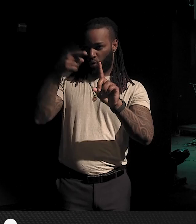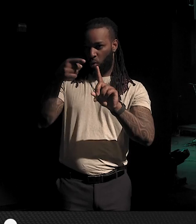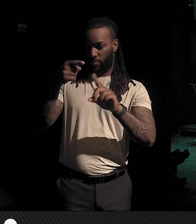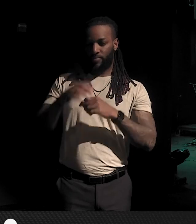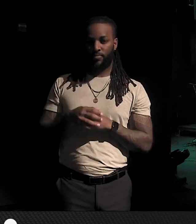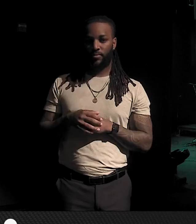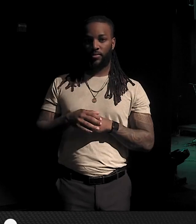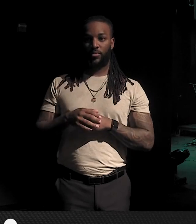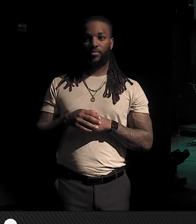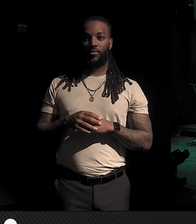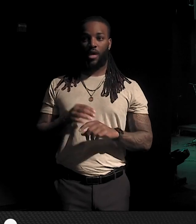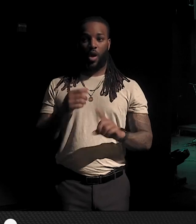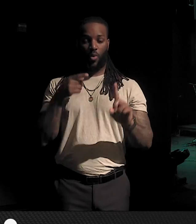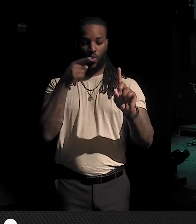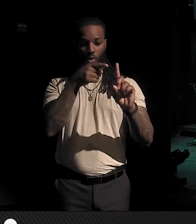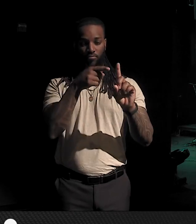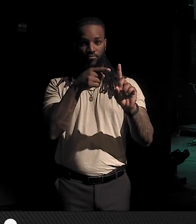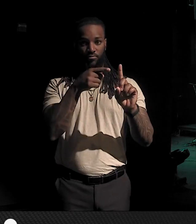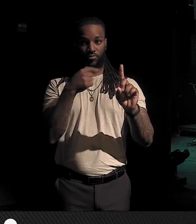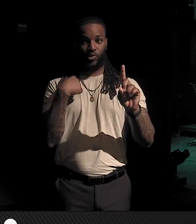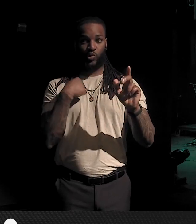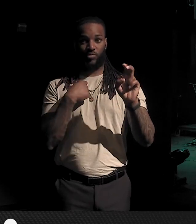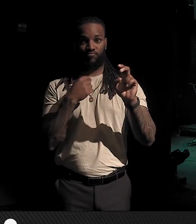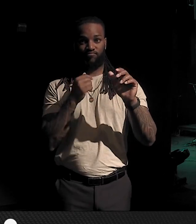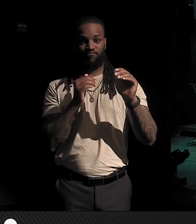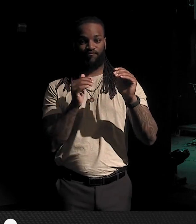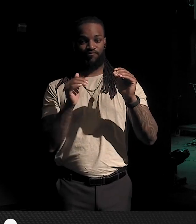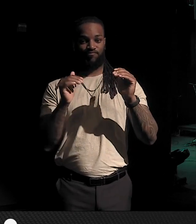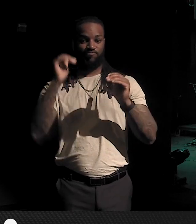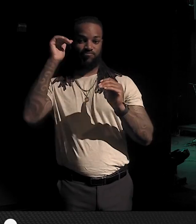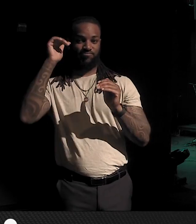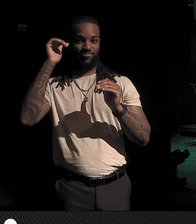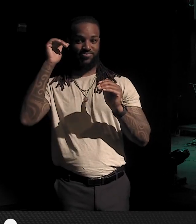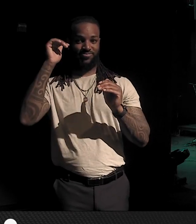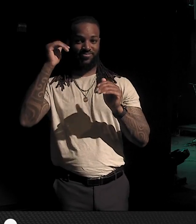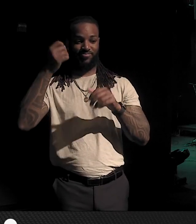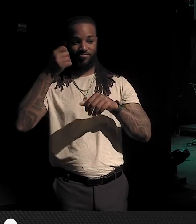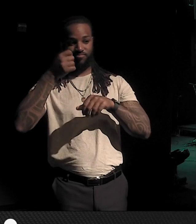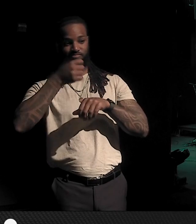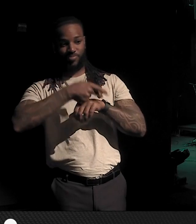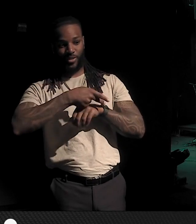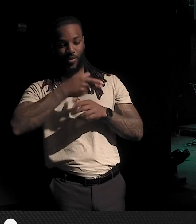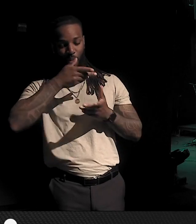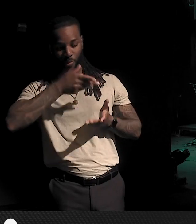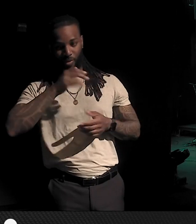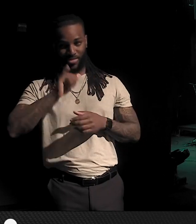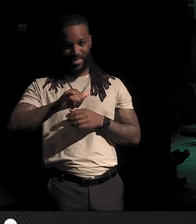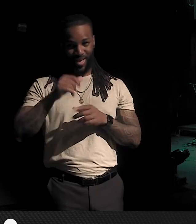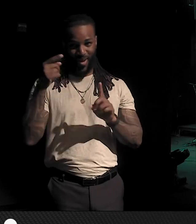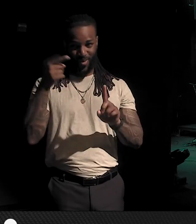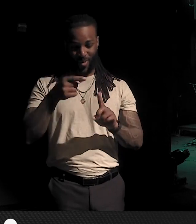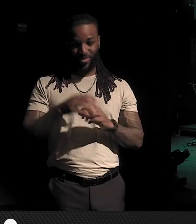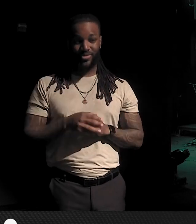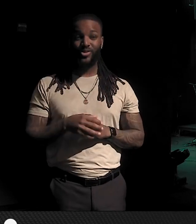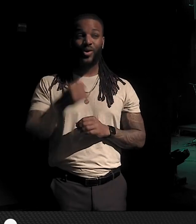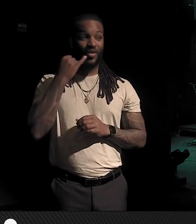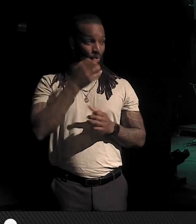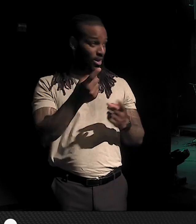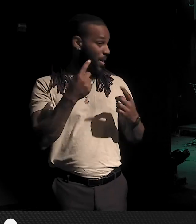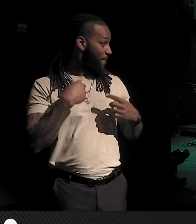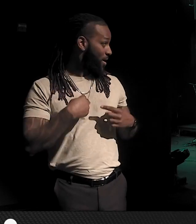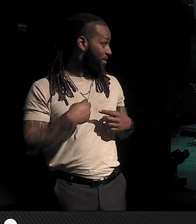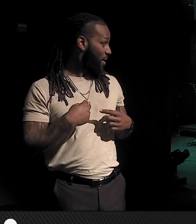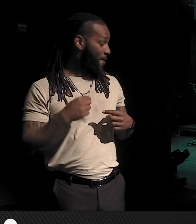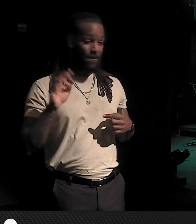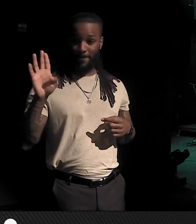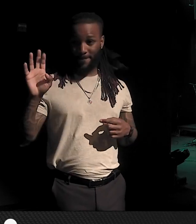Vineyard exceeded that goal. And we were able, yeah, praise God for that. And so, Beth, if you want to come on up, we're